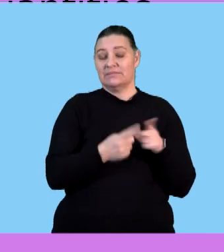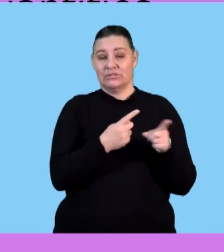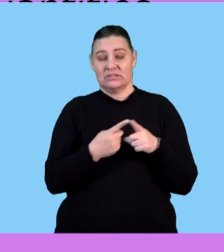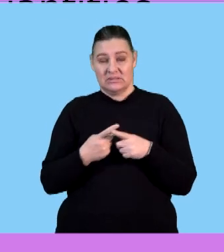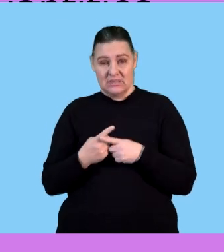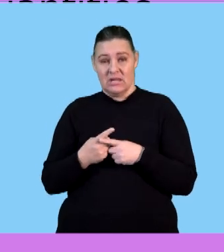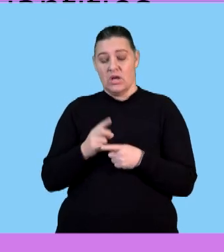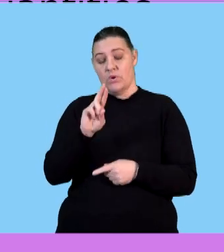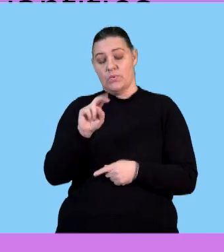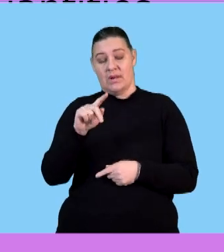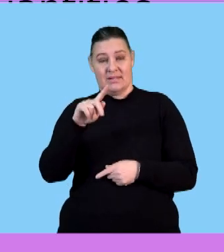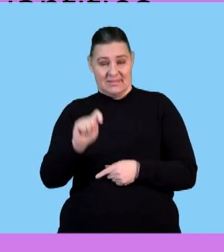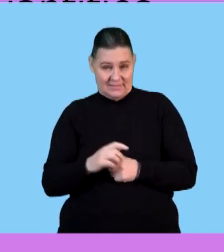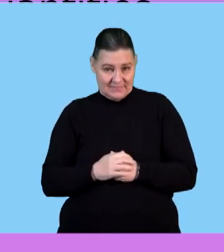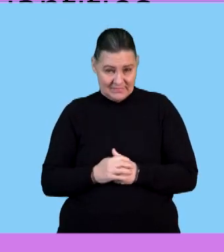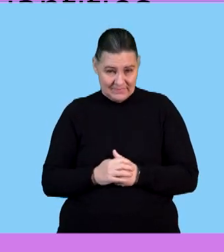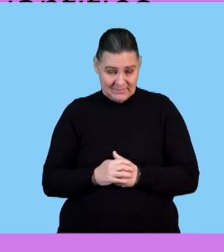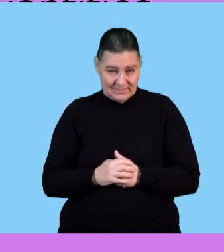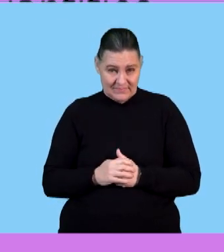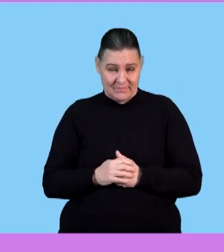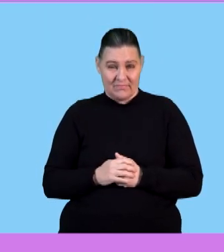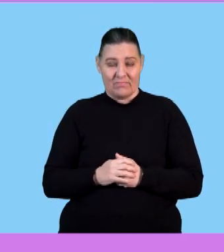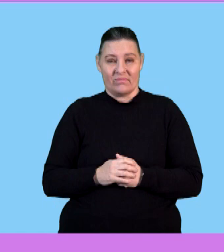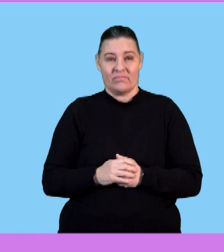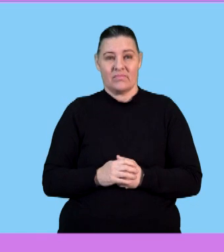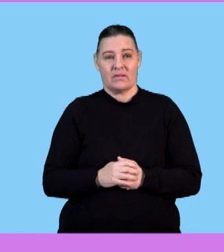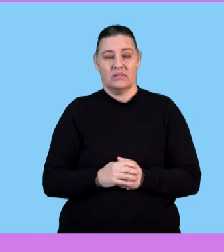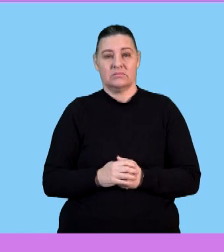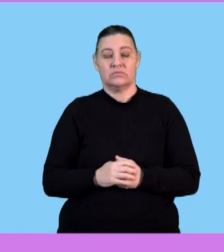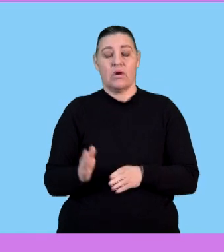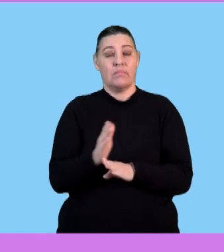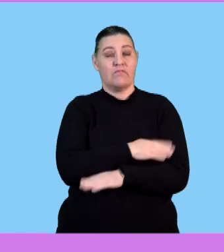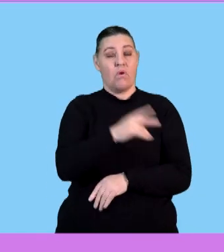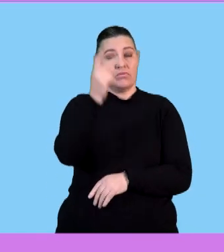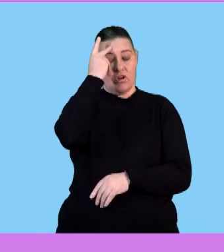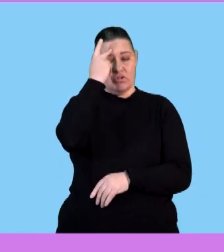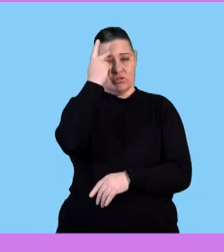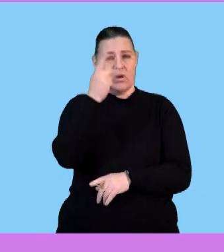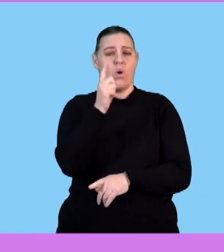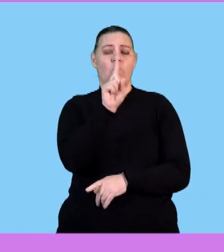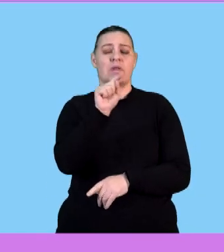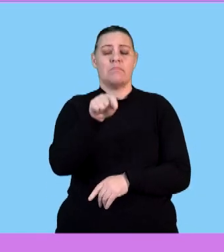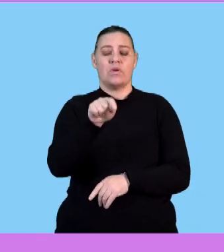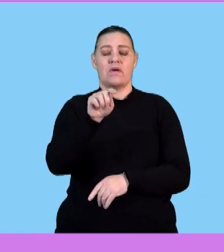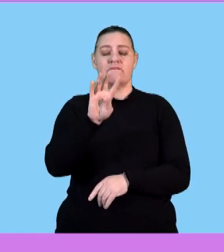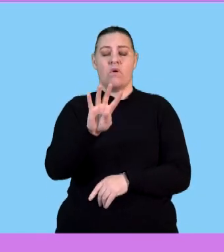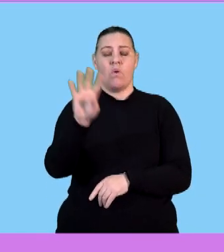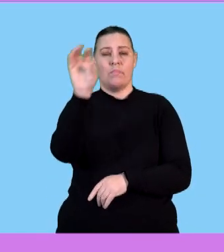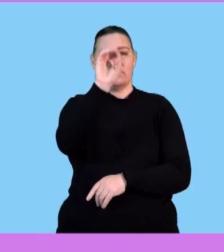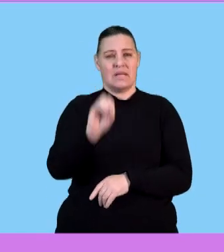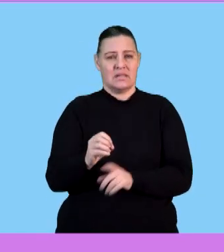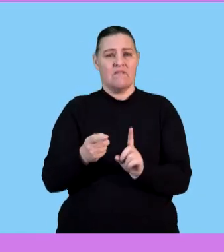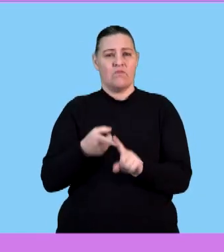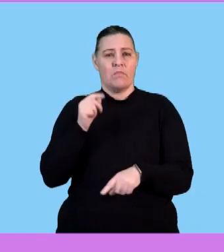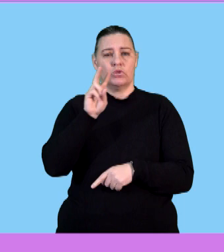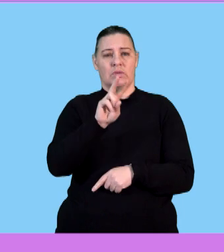different units. All right. So pre-knowledge, practice, what is 1.4% off